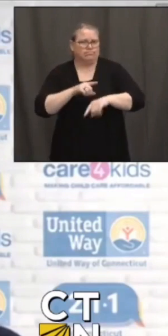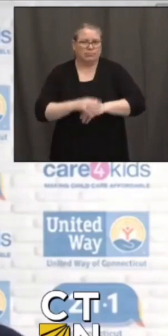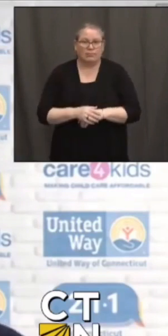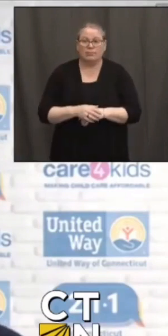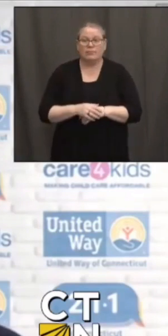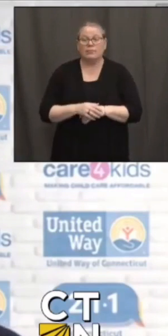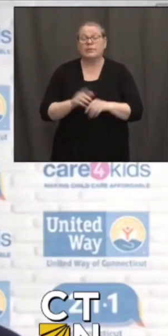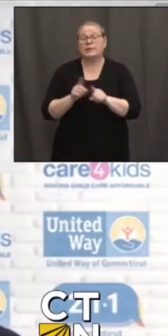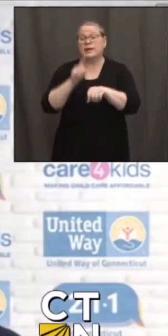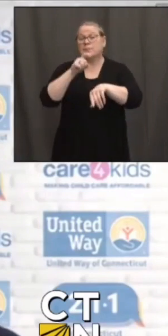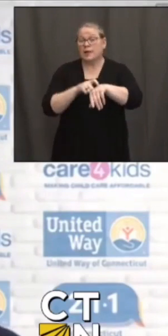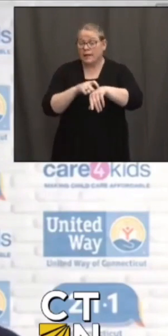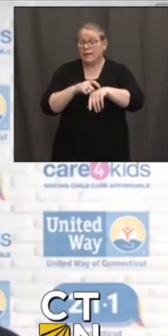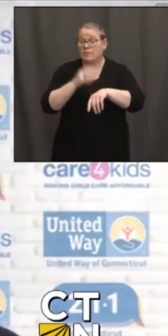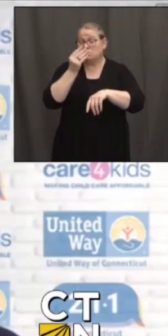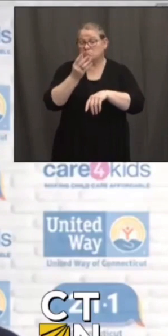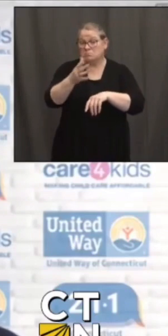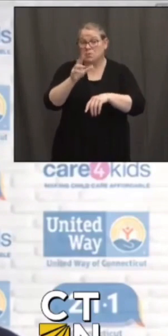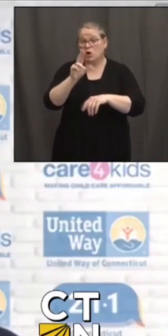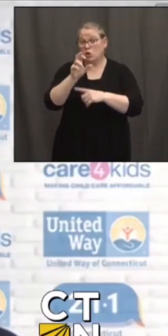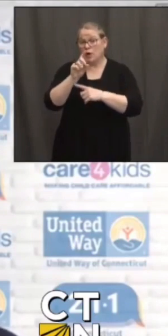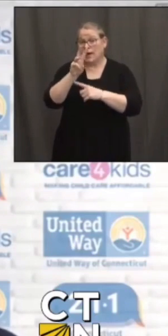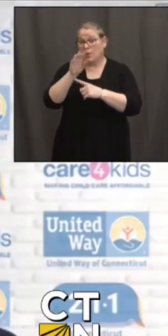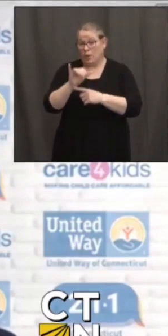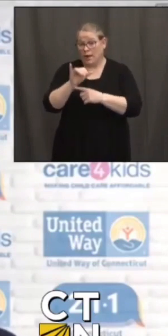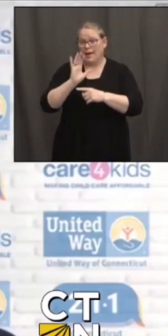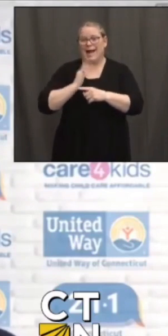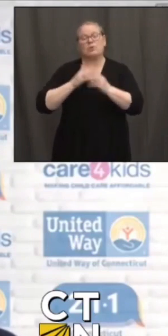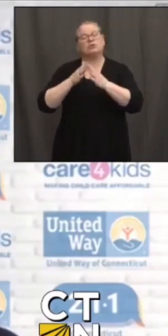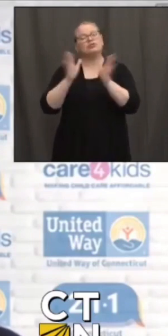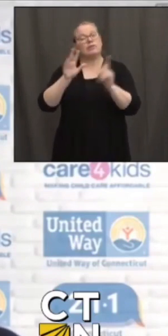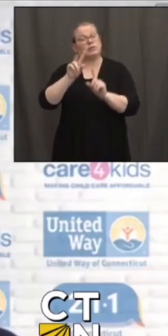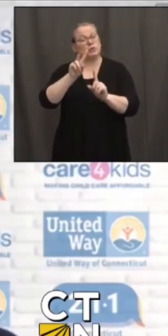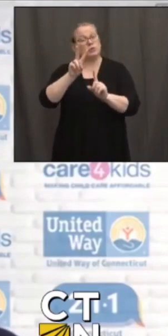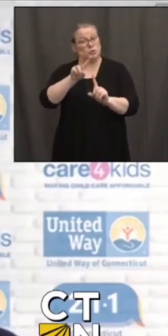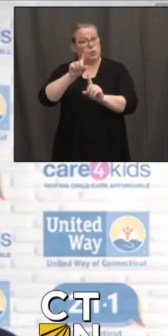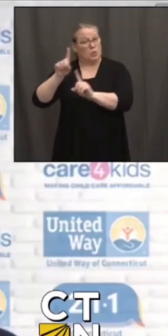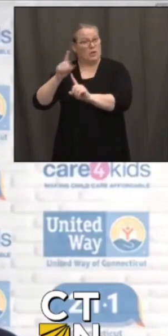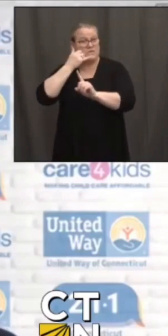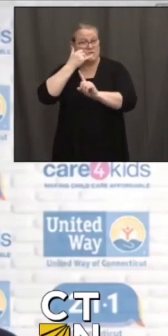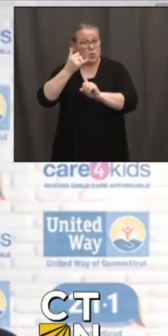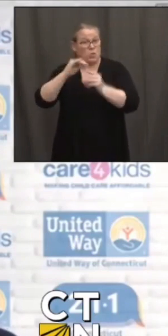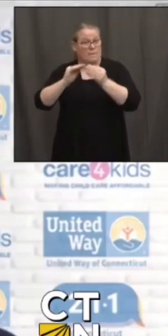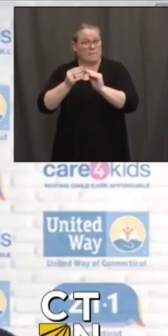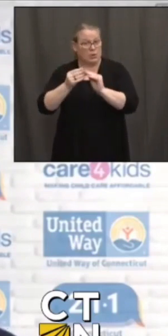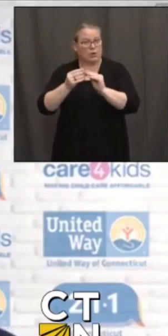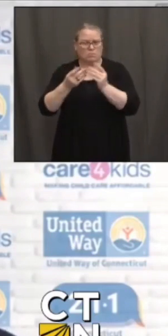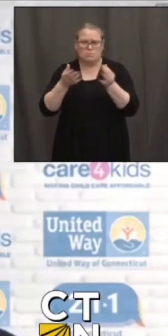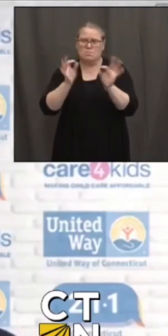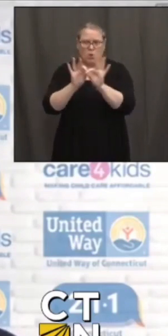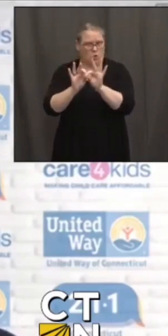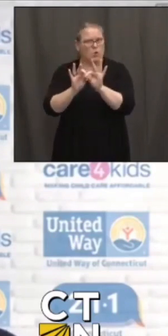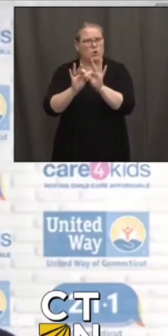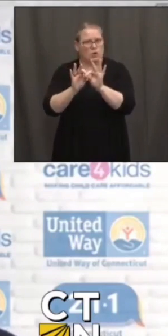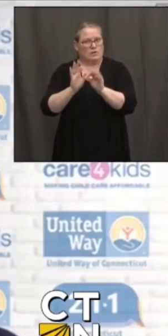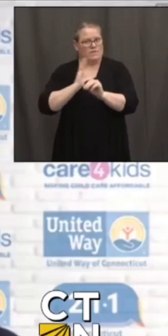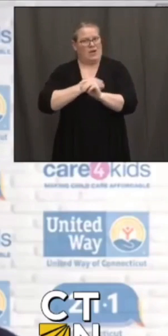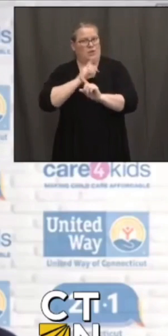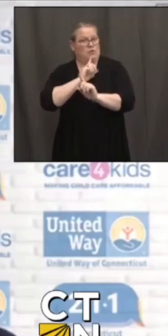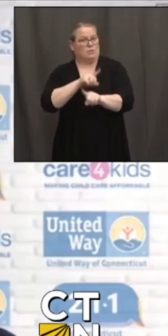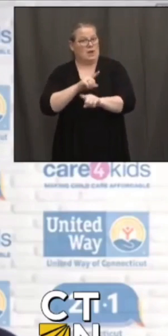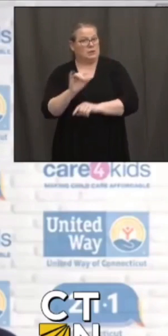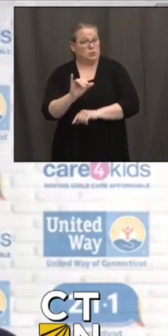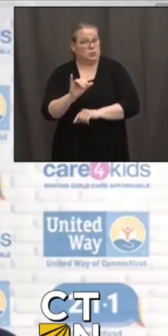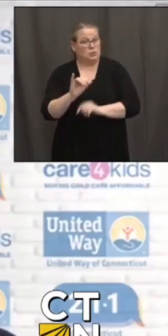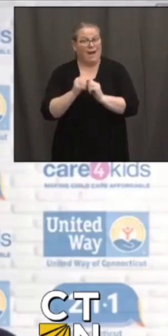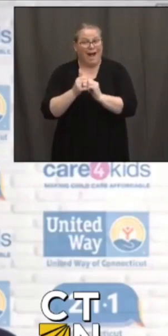Governor, United Way of Connecticut's general 211 services have also been an important part of our response to